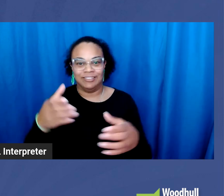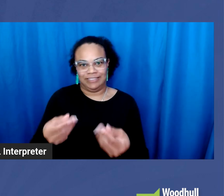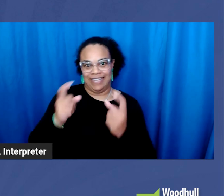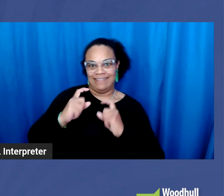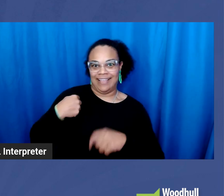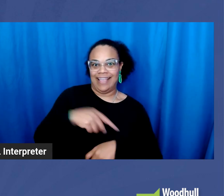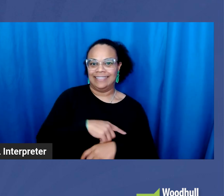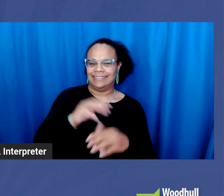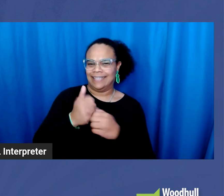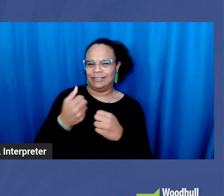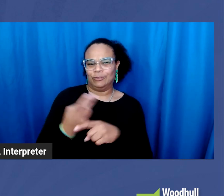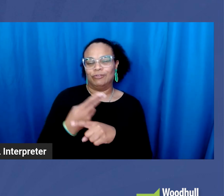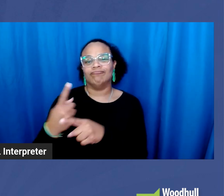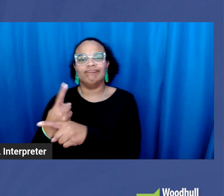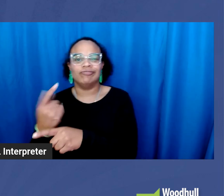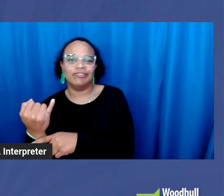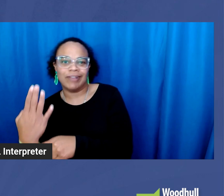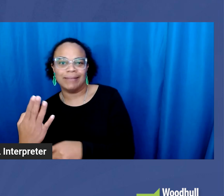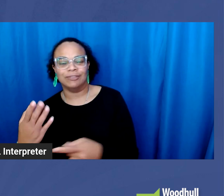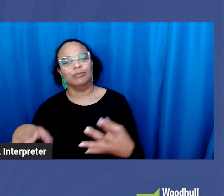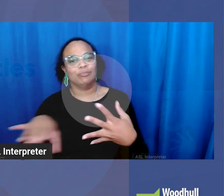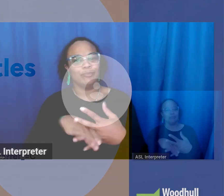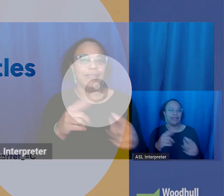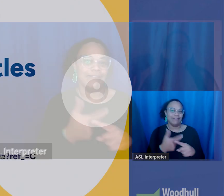break from sex work.